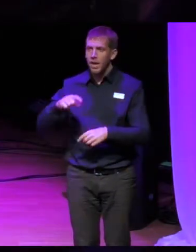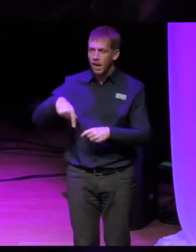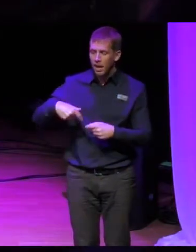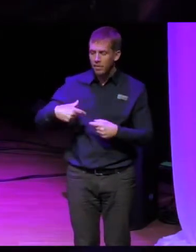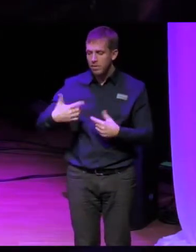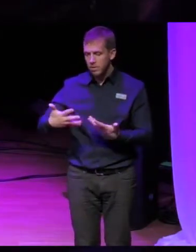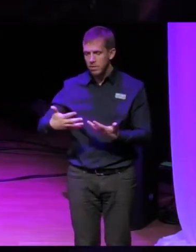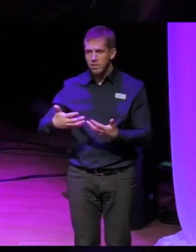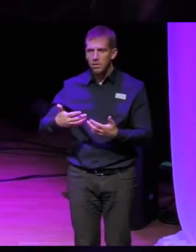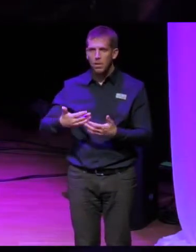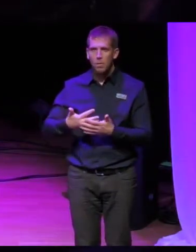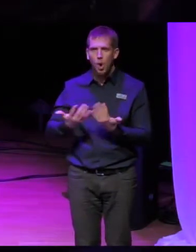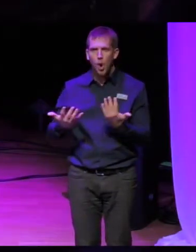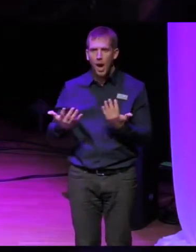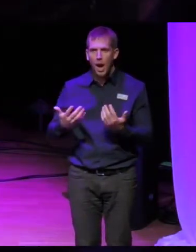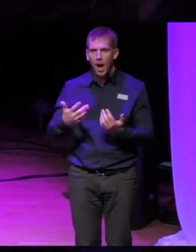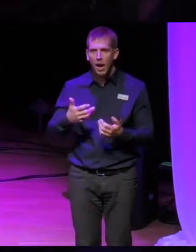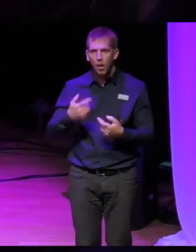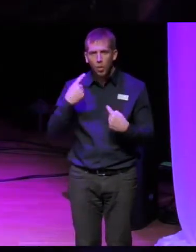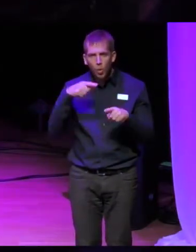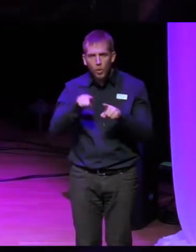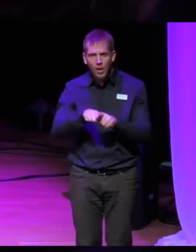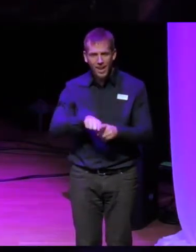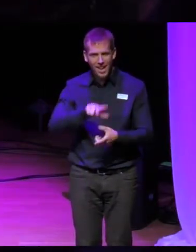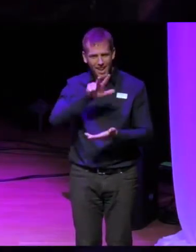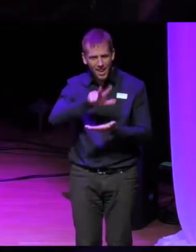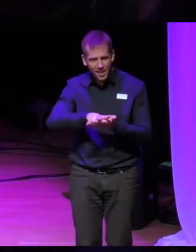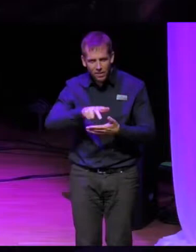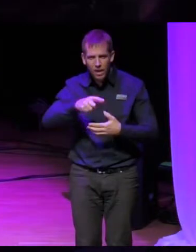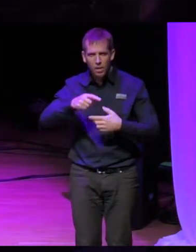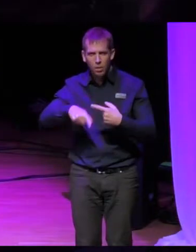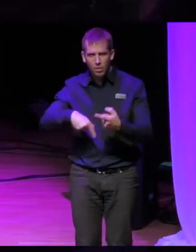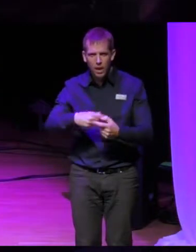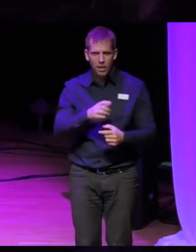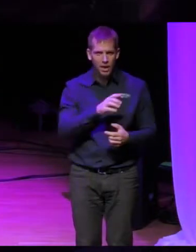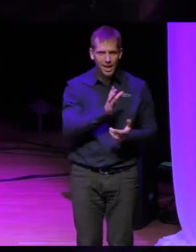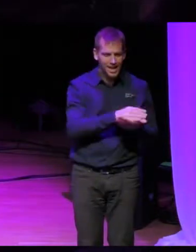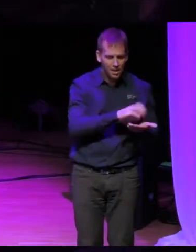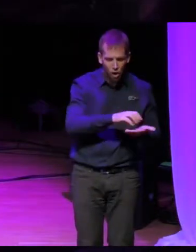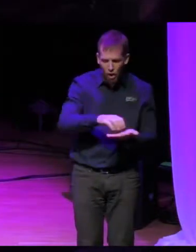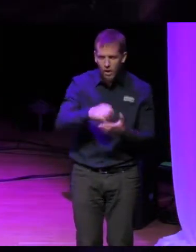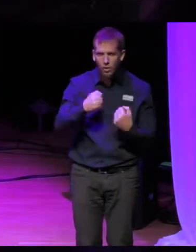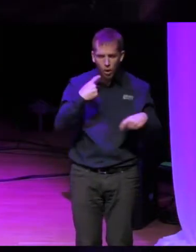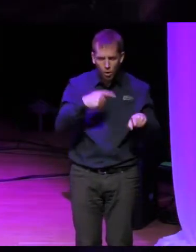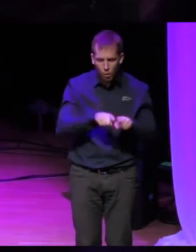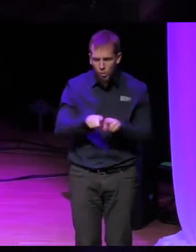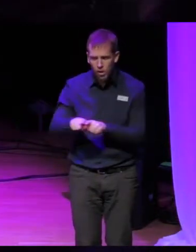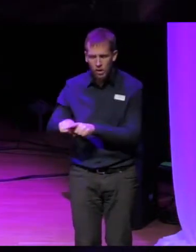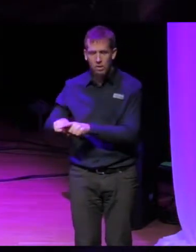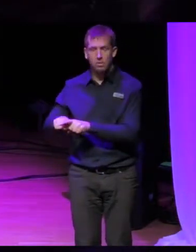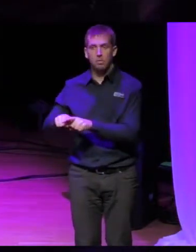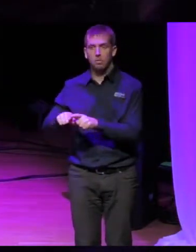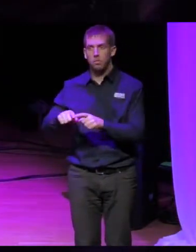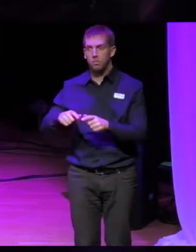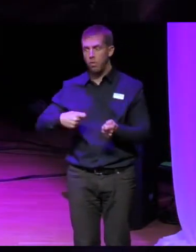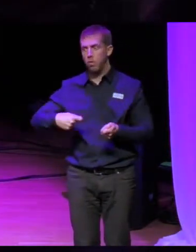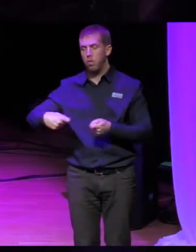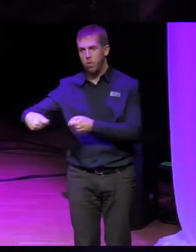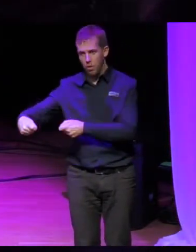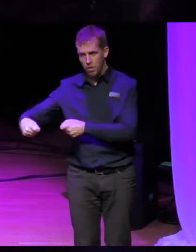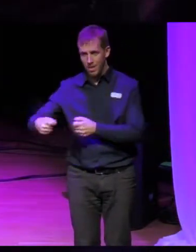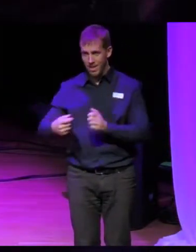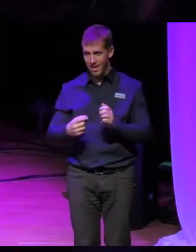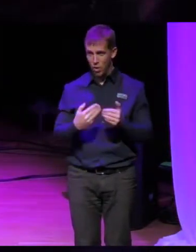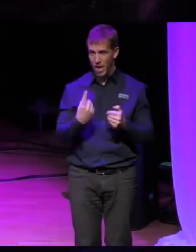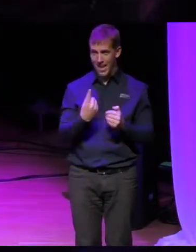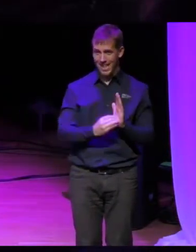from the states and go through a process. So, for the time being, in